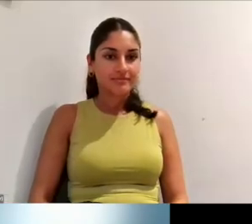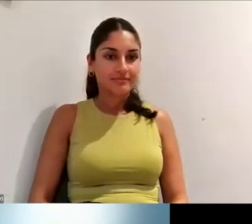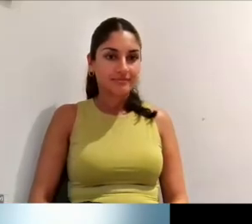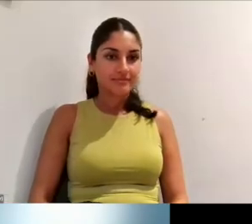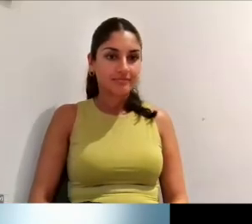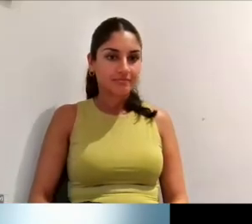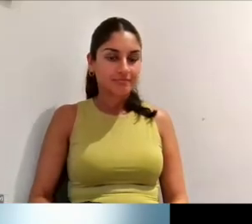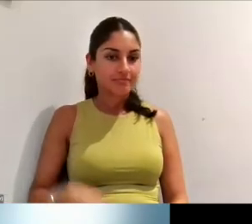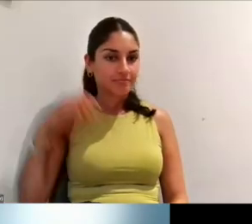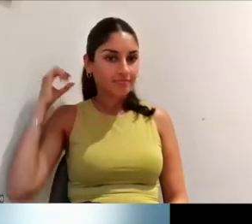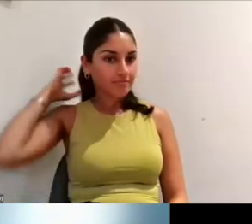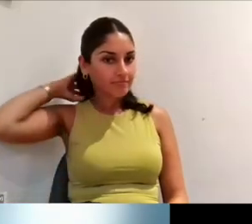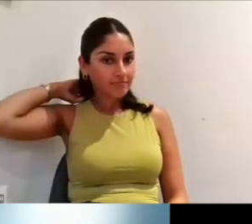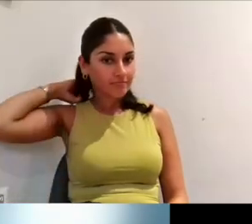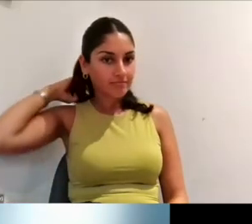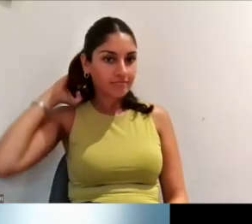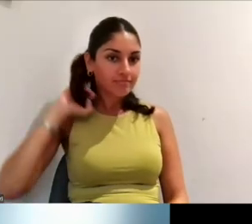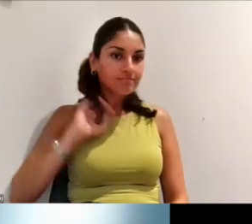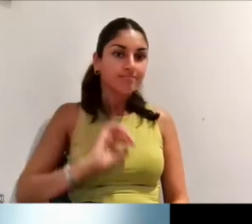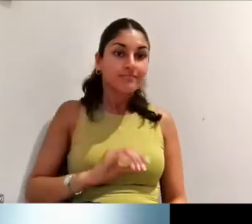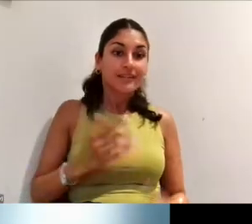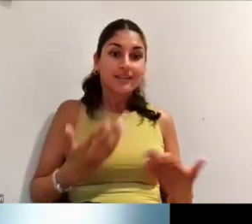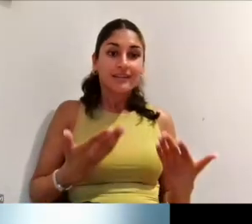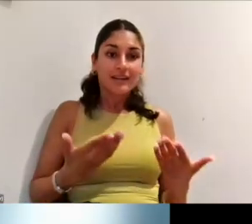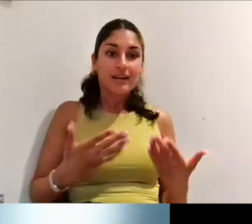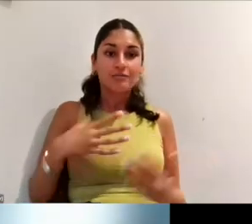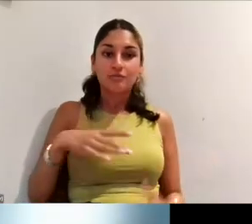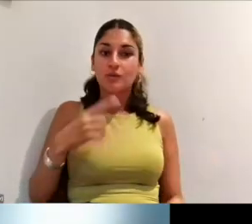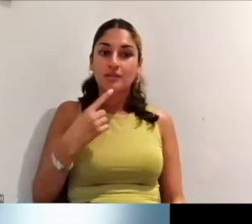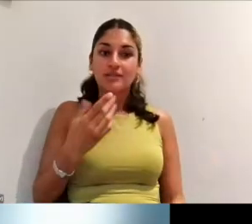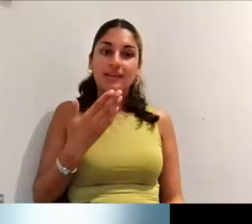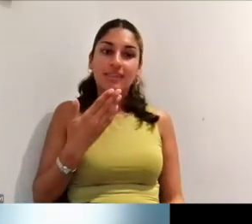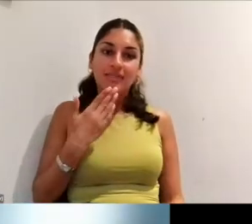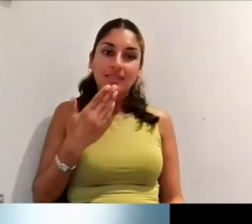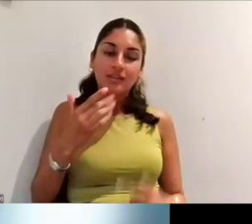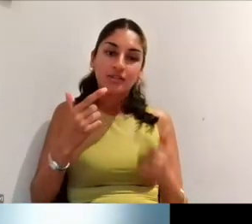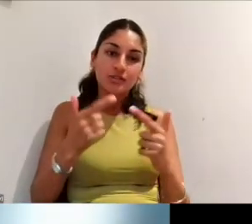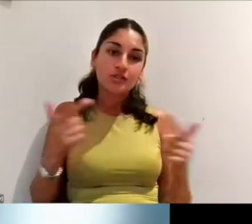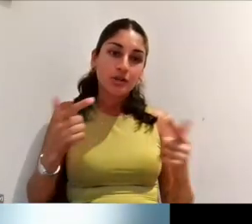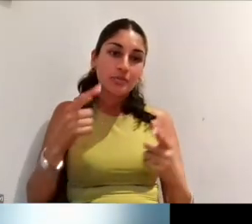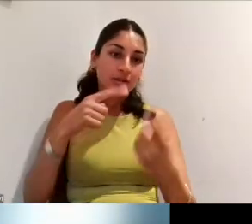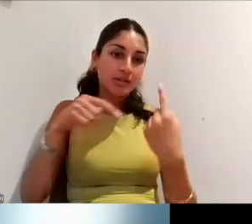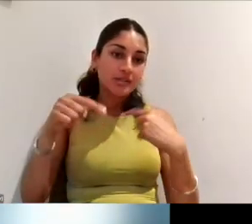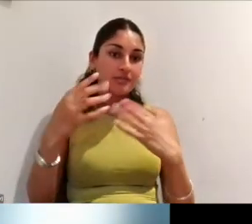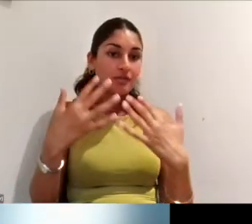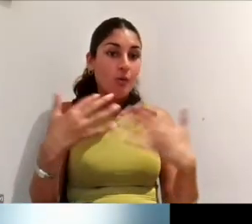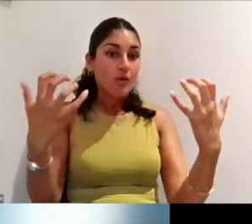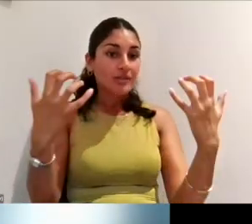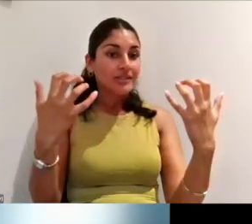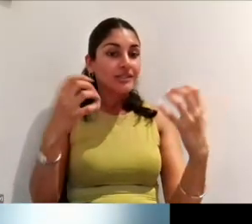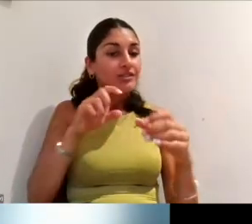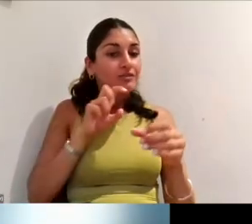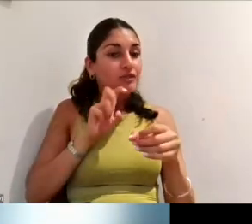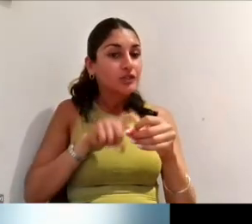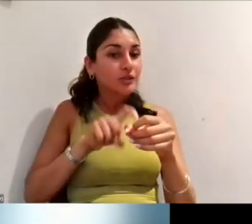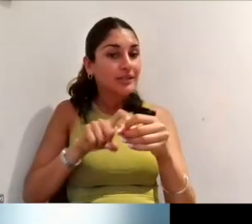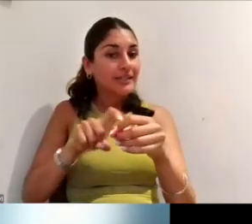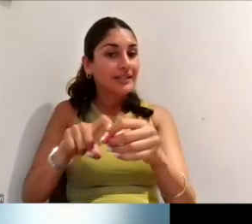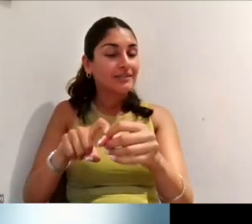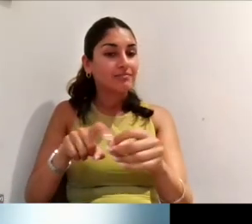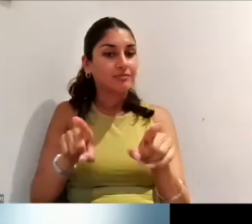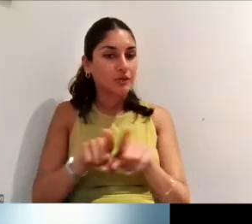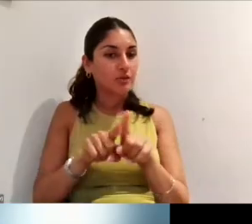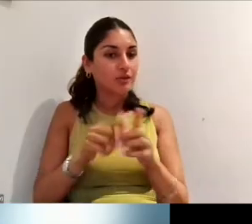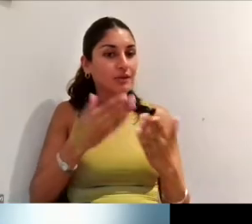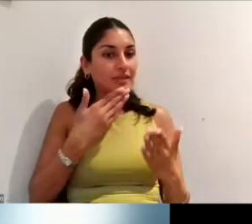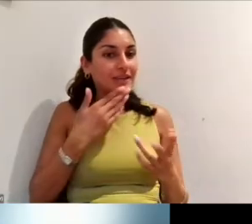And just to wrap up, I would love to thank you for everyone who's attended in today's event. I would like to